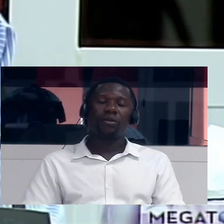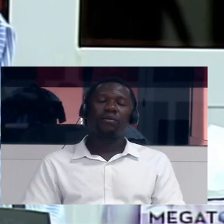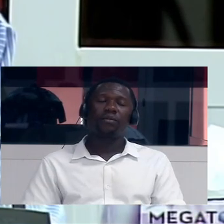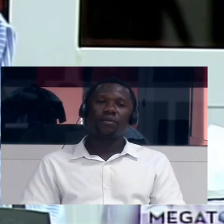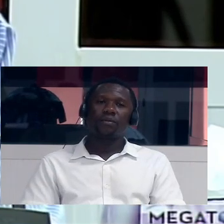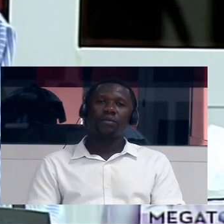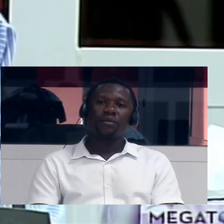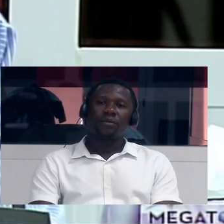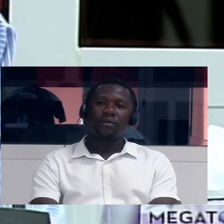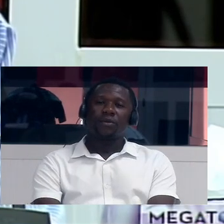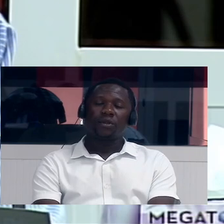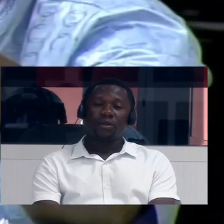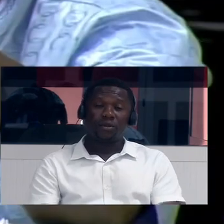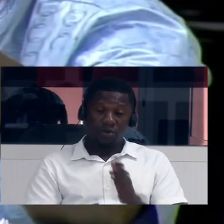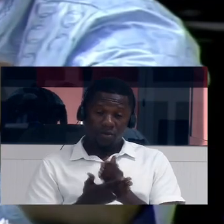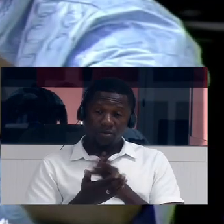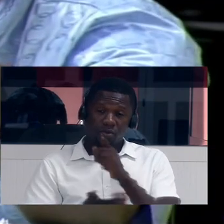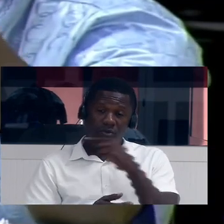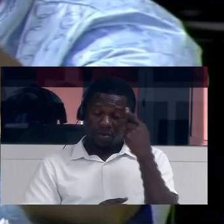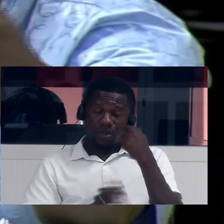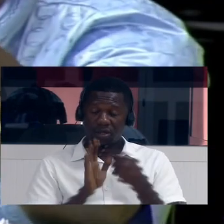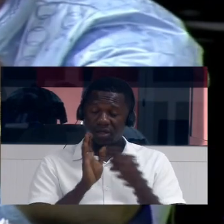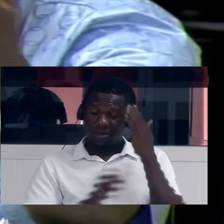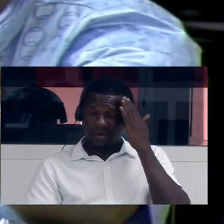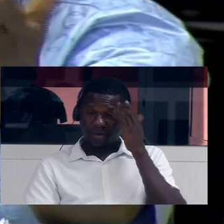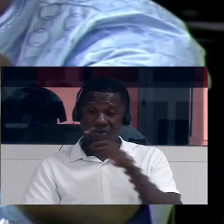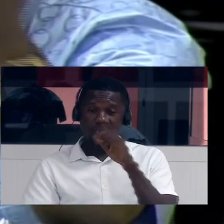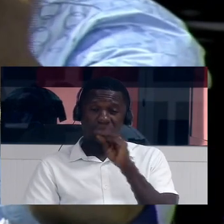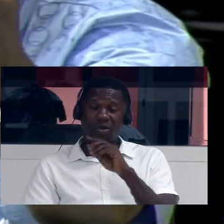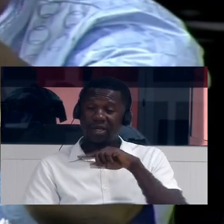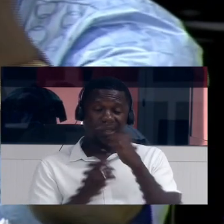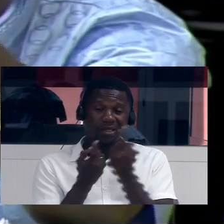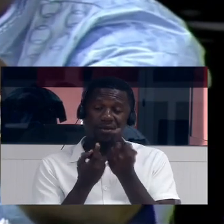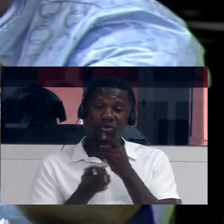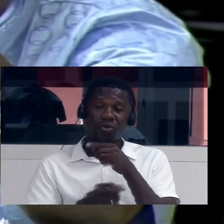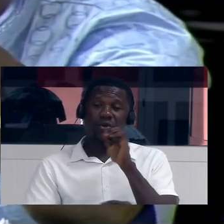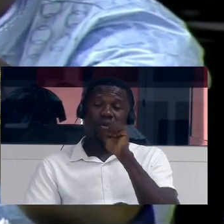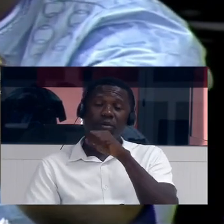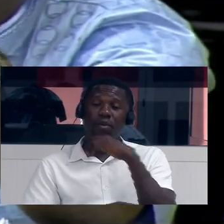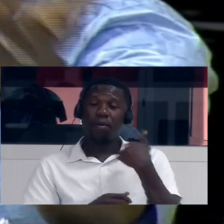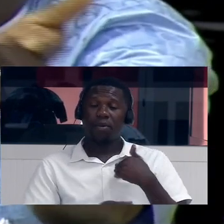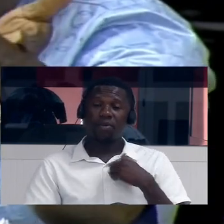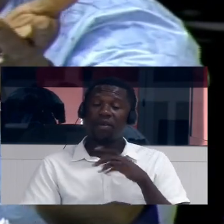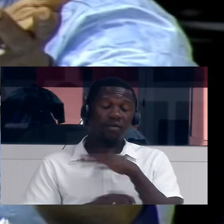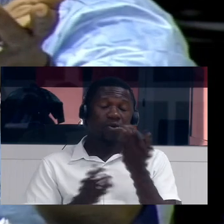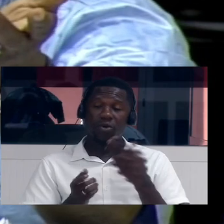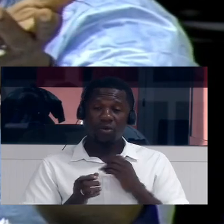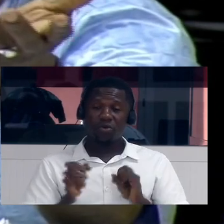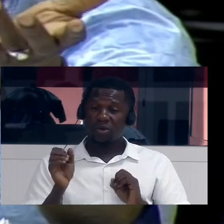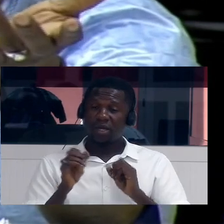in fact, you realized that you could not do anything to your people anyway, even though they would not comply with